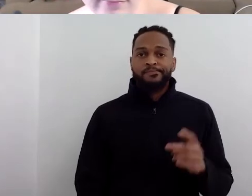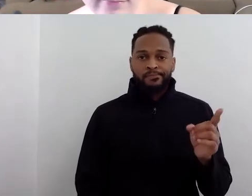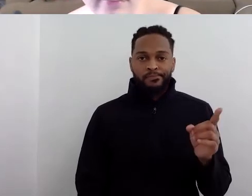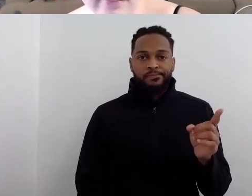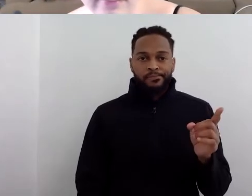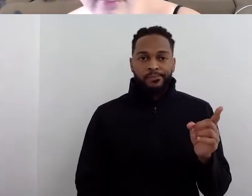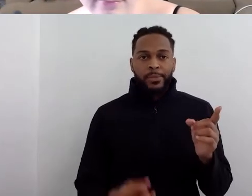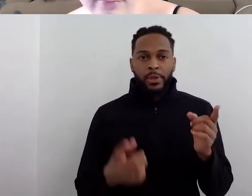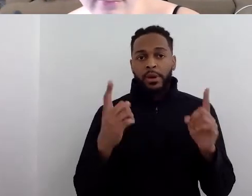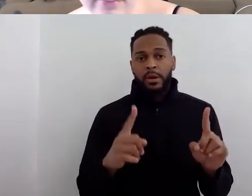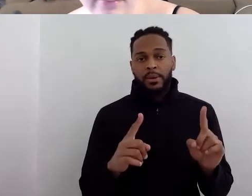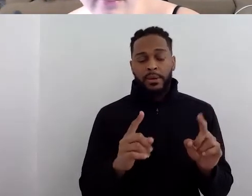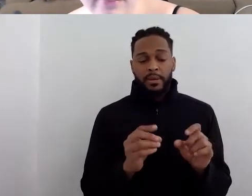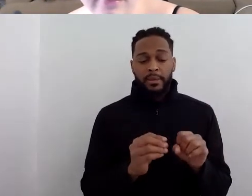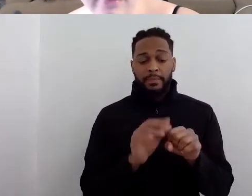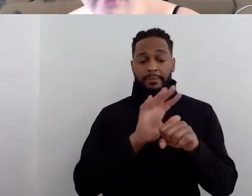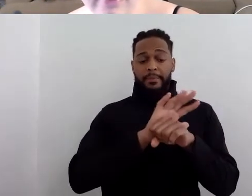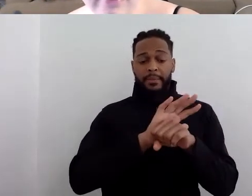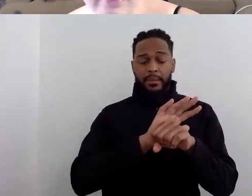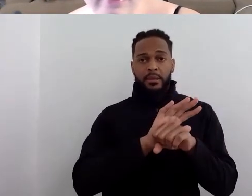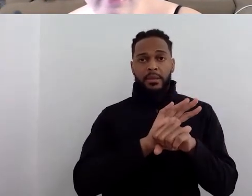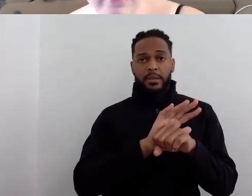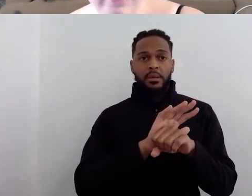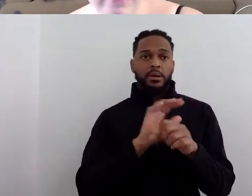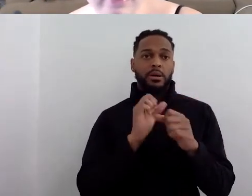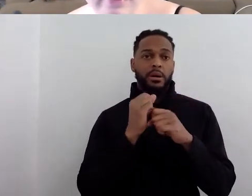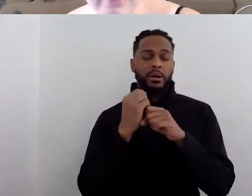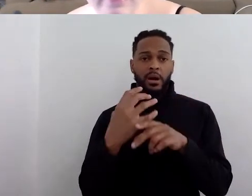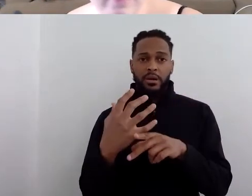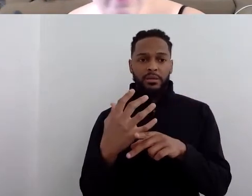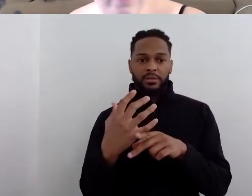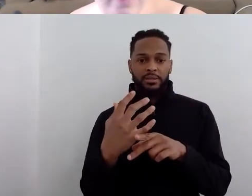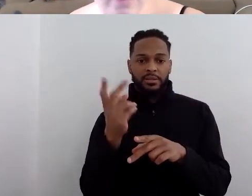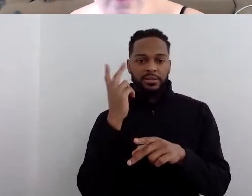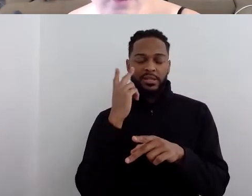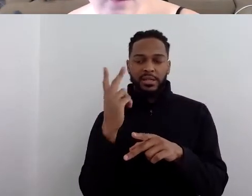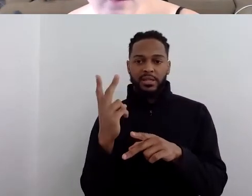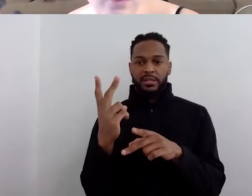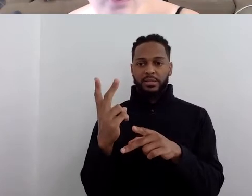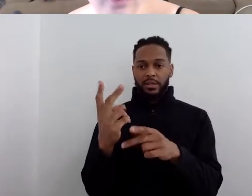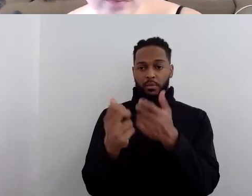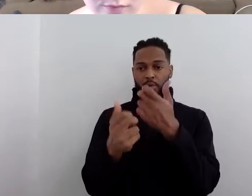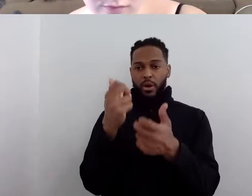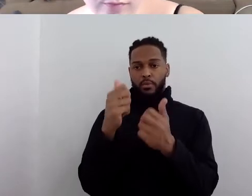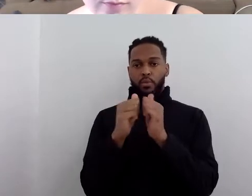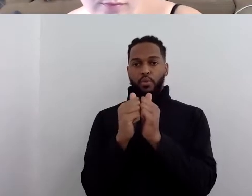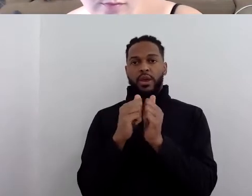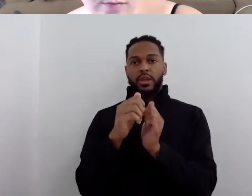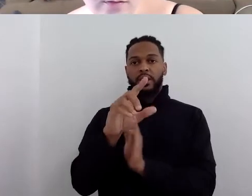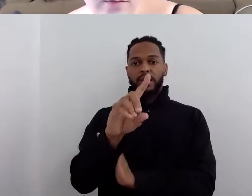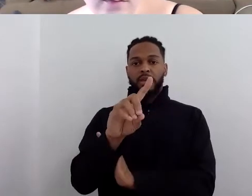and people who don't have access to it. So we have another question is,